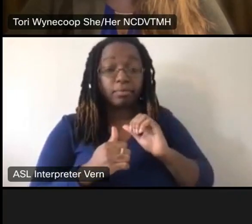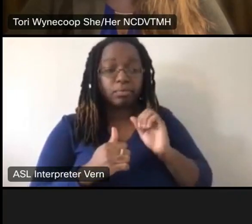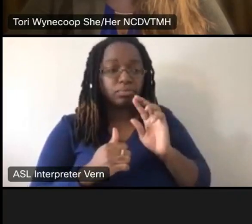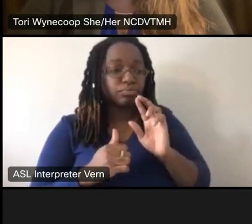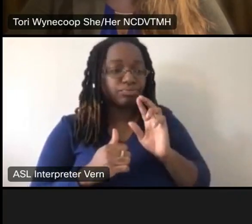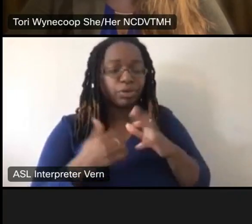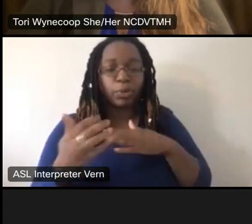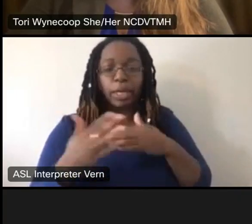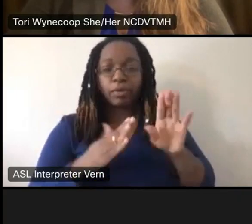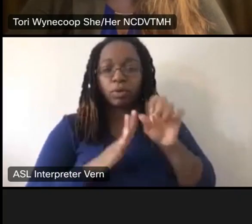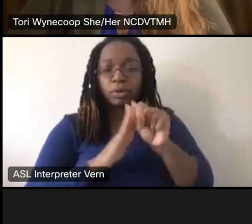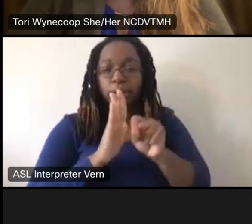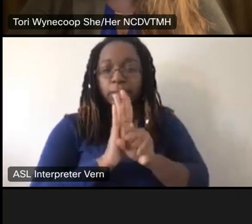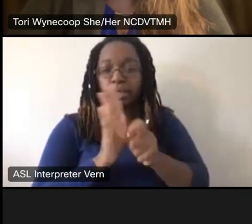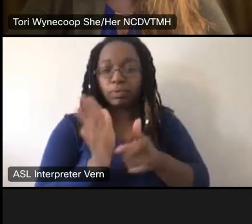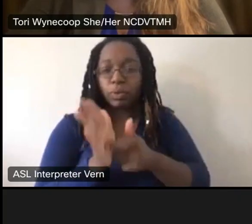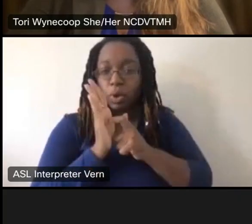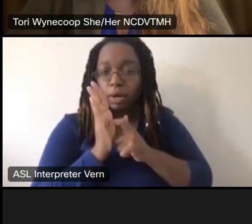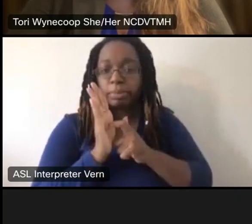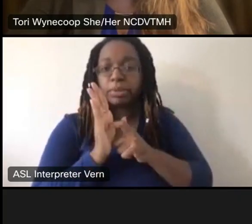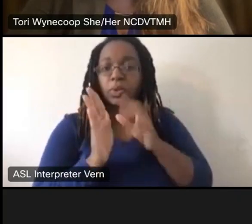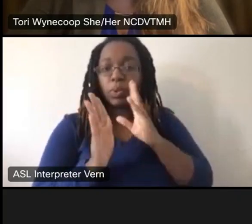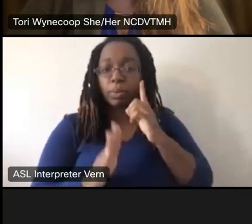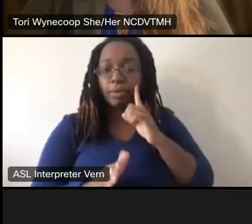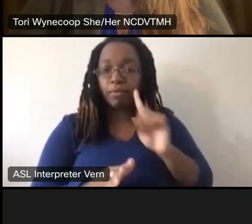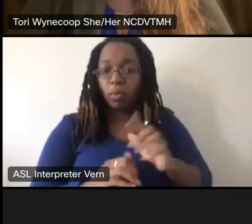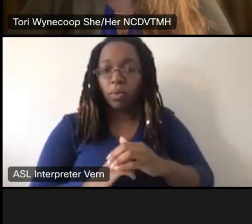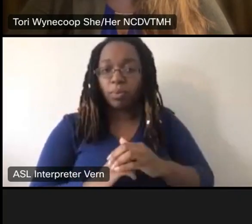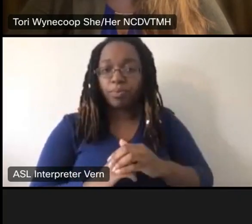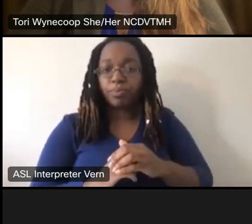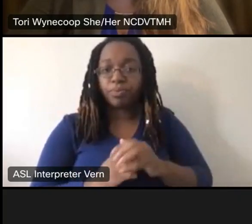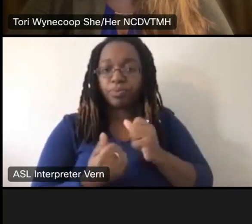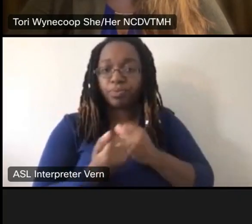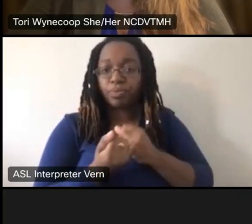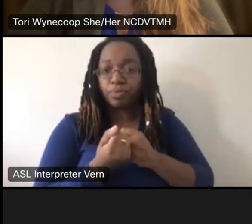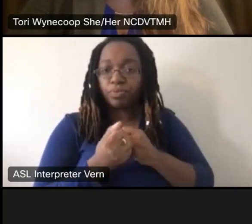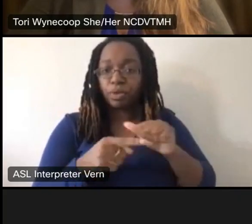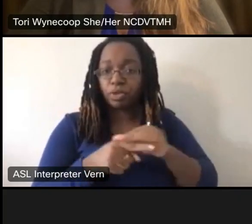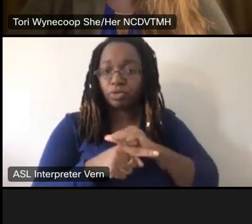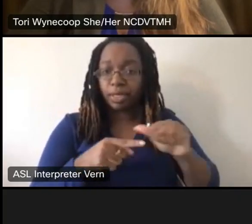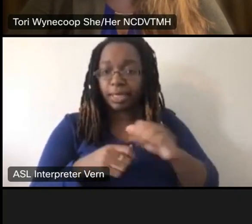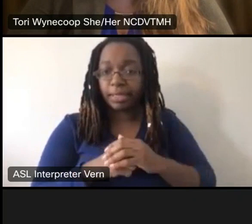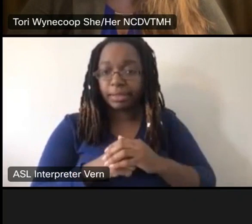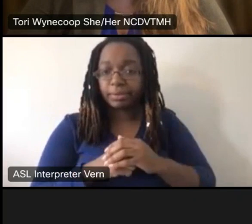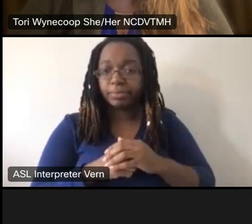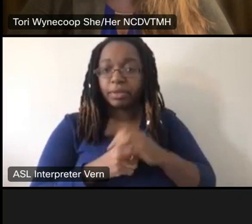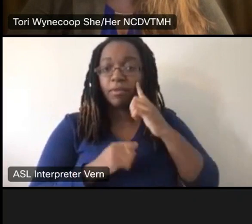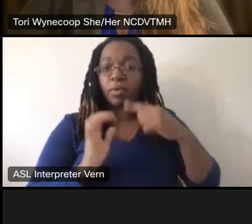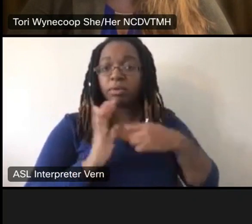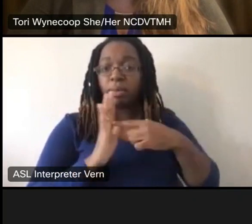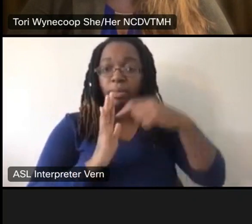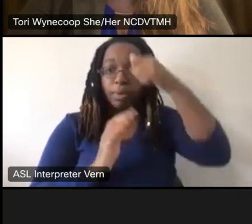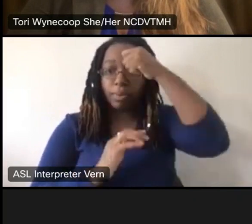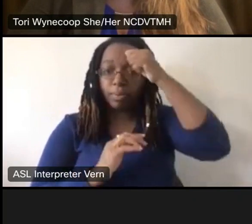state requirements are for advocacy training? So for example, in Alaska, there's